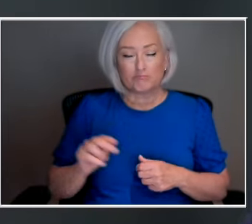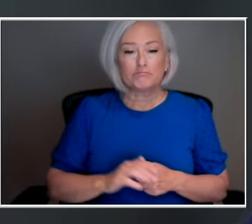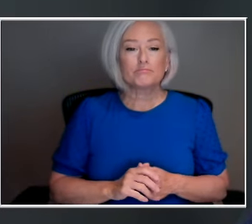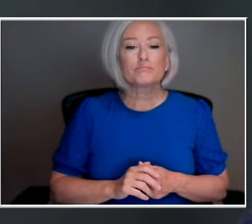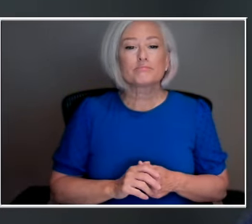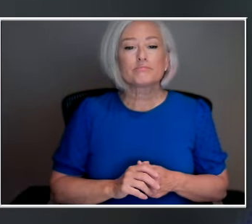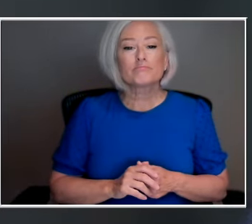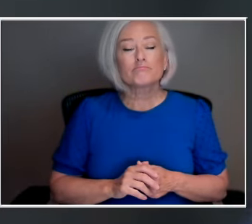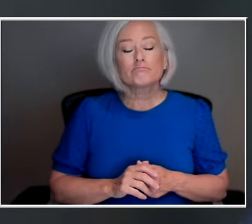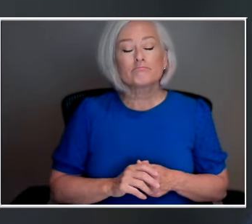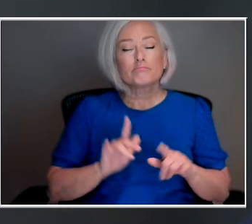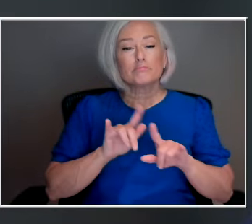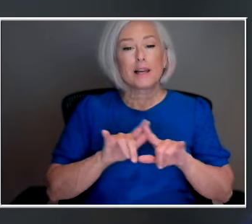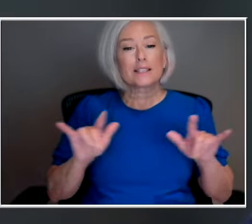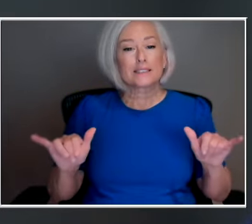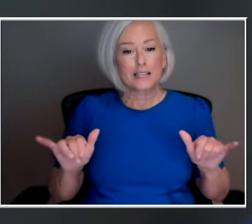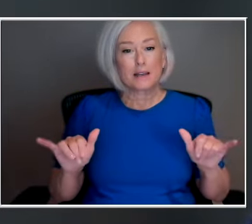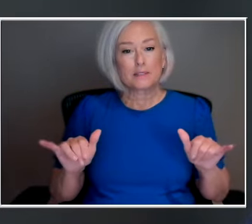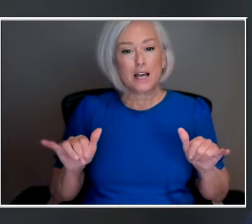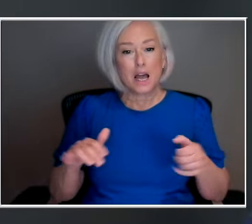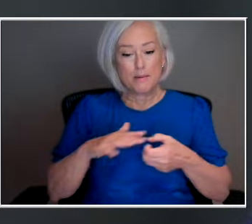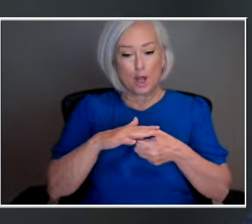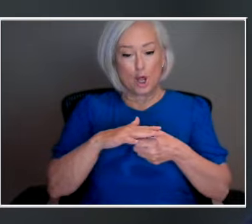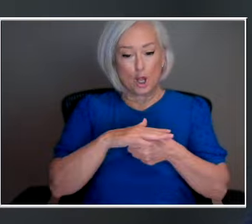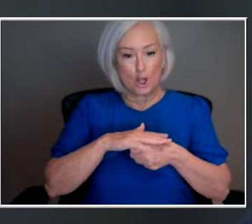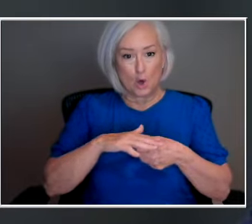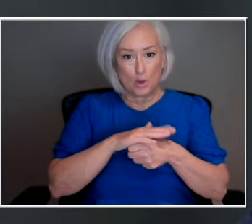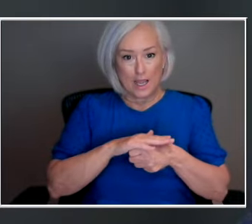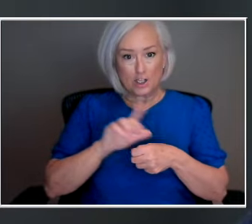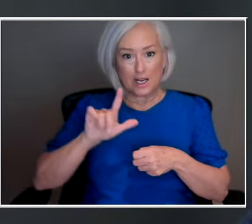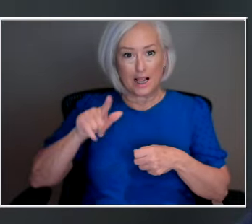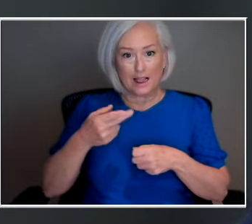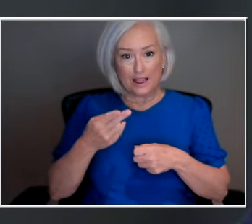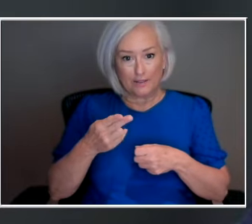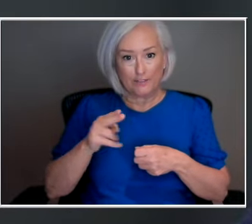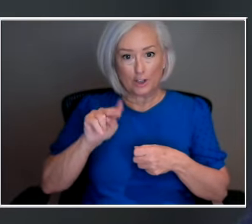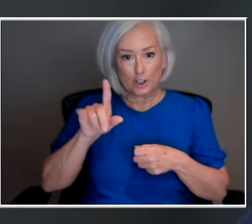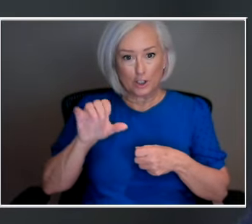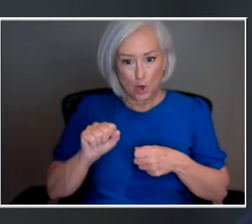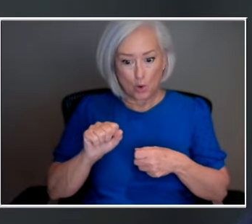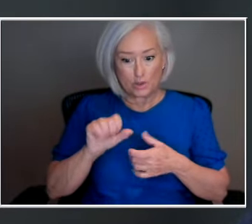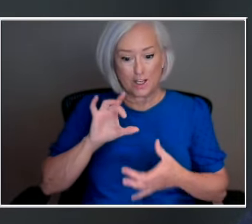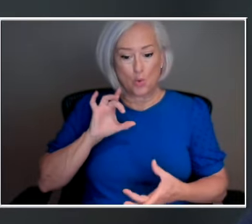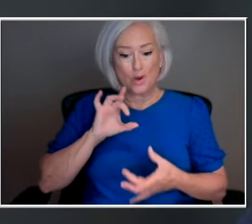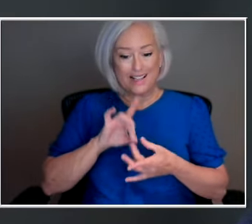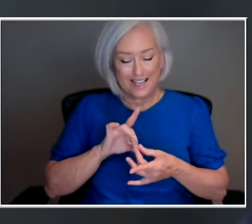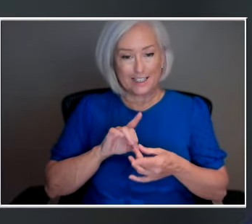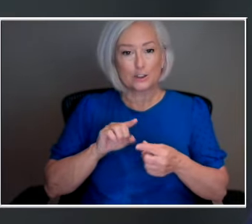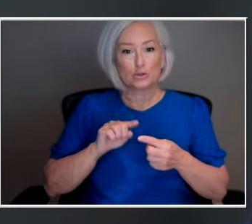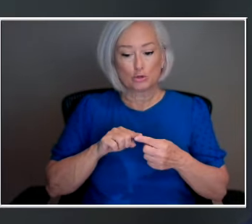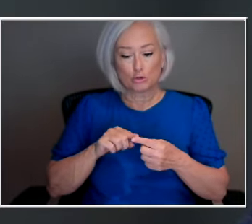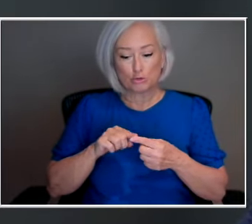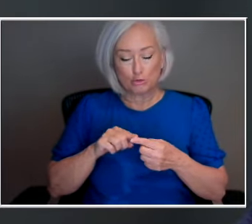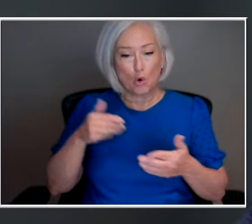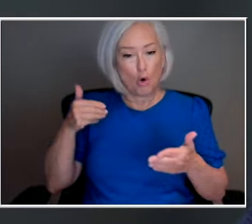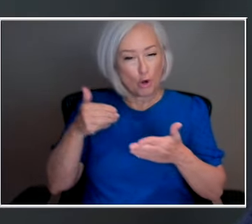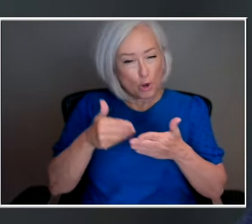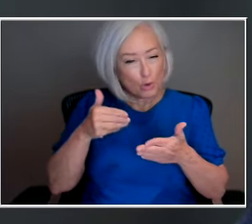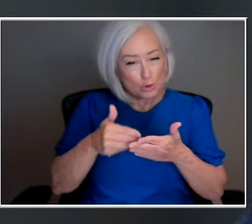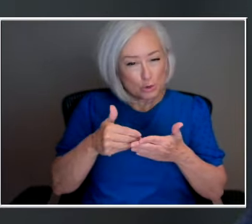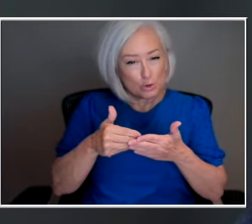same time, the location of the lymph nodes being next to major blood vessels in the back of the abdomen, which go up and down the